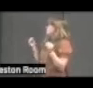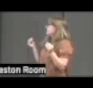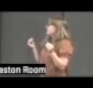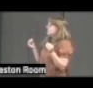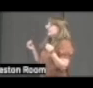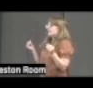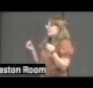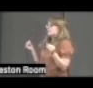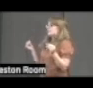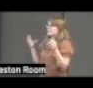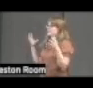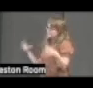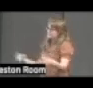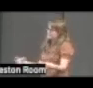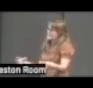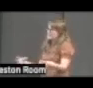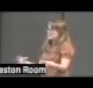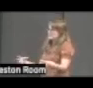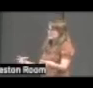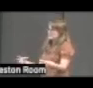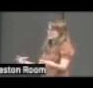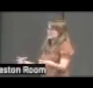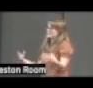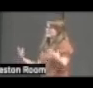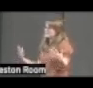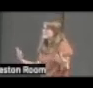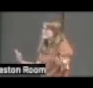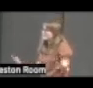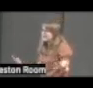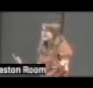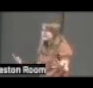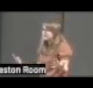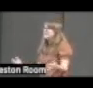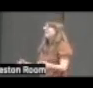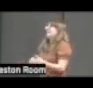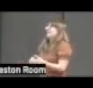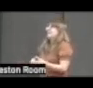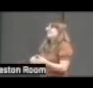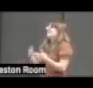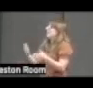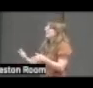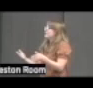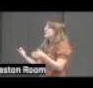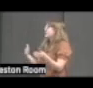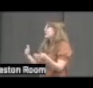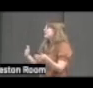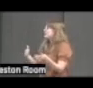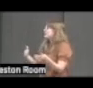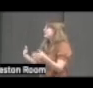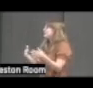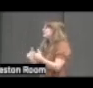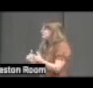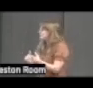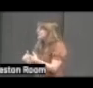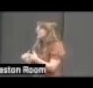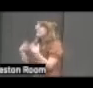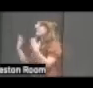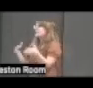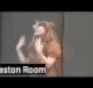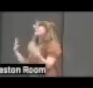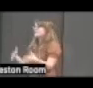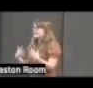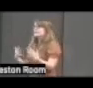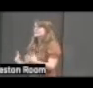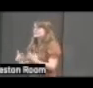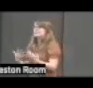were breeding pairs. We have these small populations, right? So you don't want brothers or cousins to be breeding, right? We